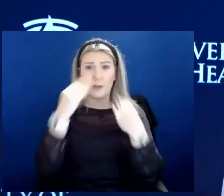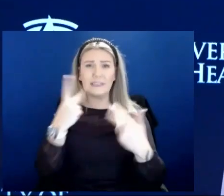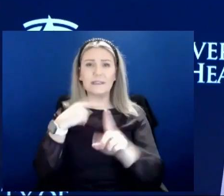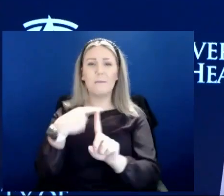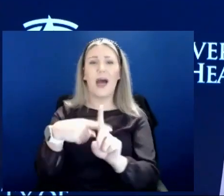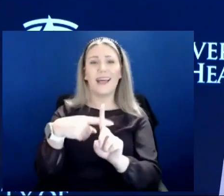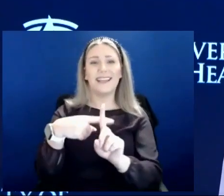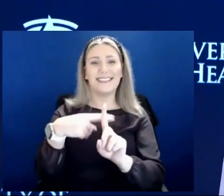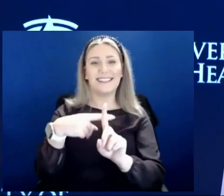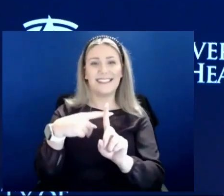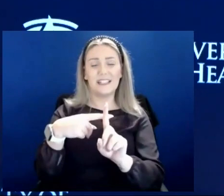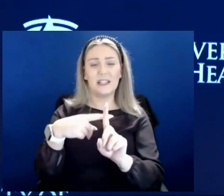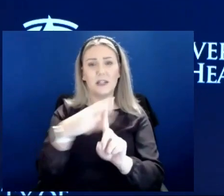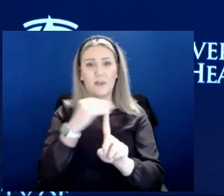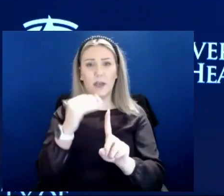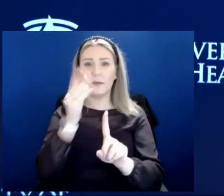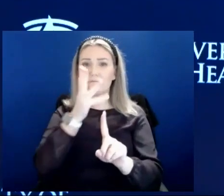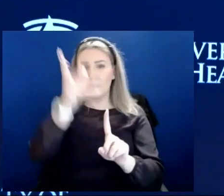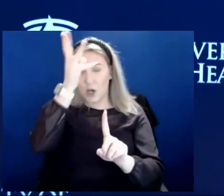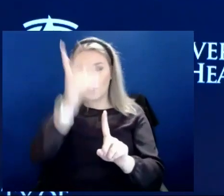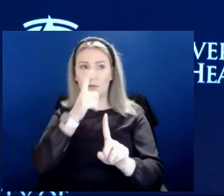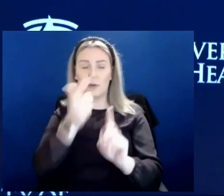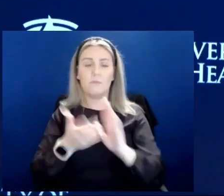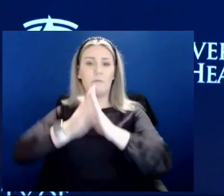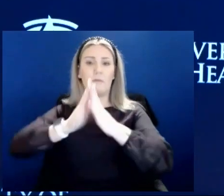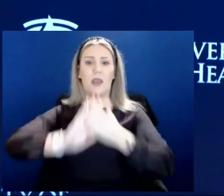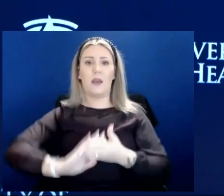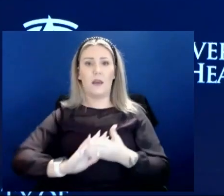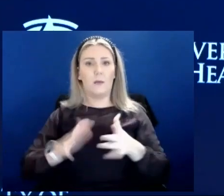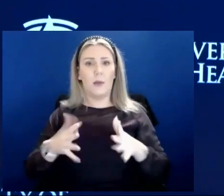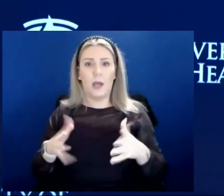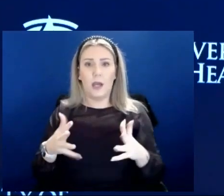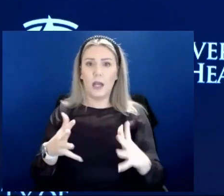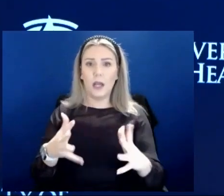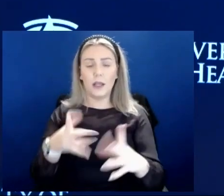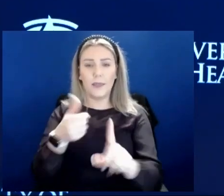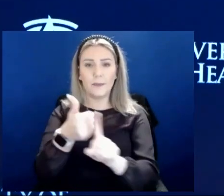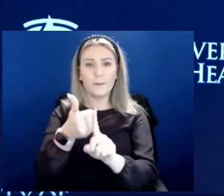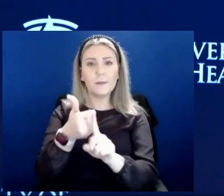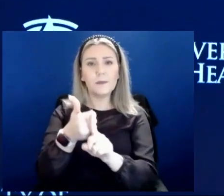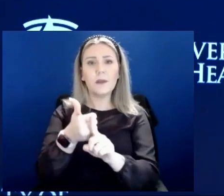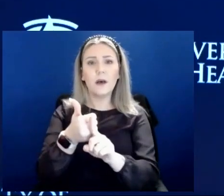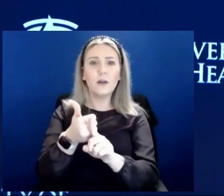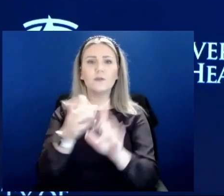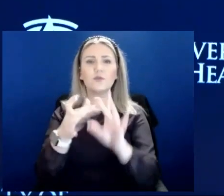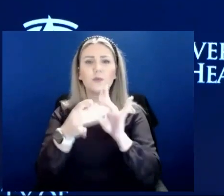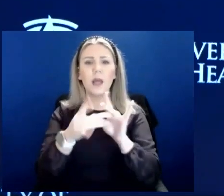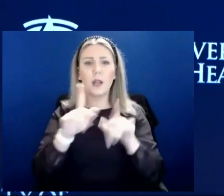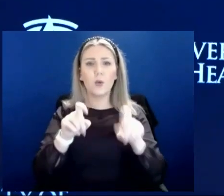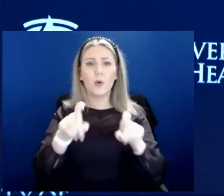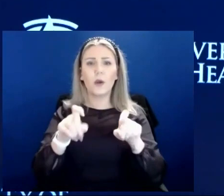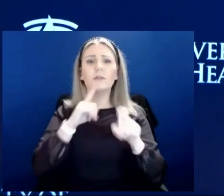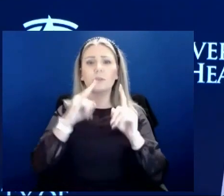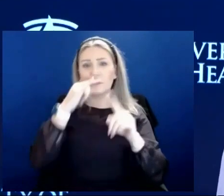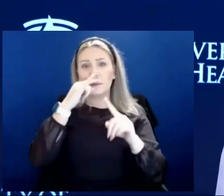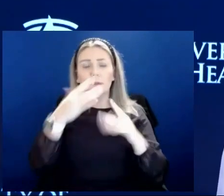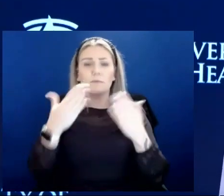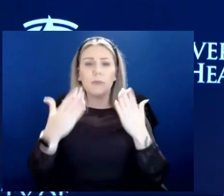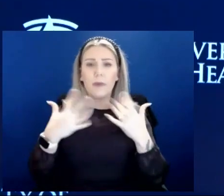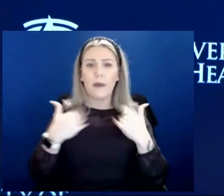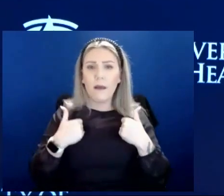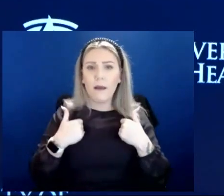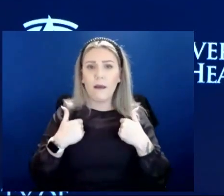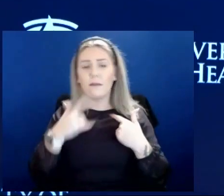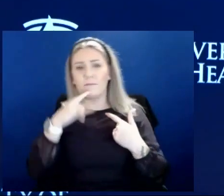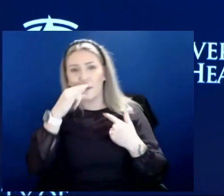and parents shouldn't become too anxious themselves about questions that the kids might have. Kids are thinking about this, and